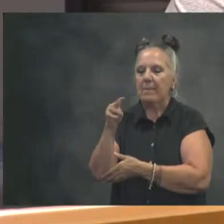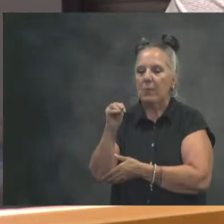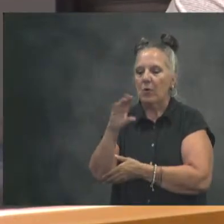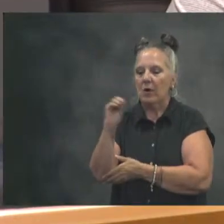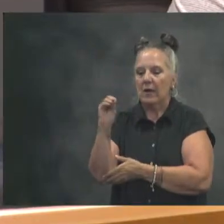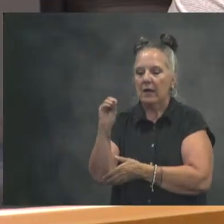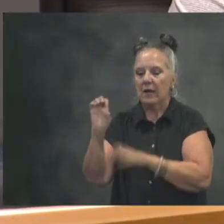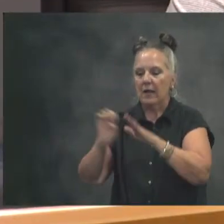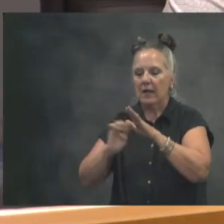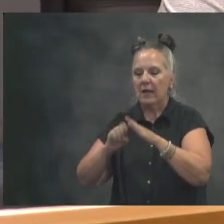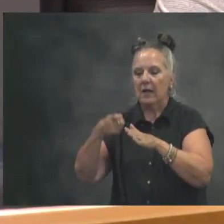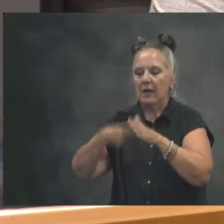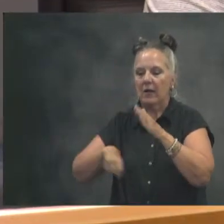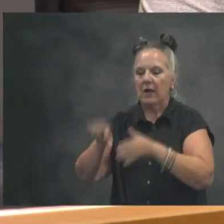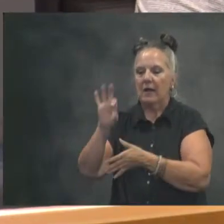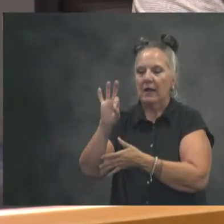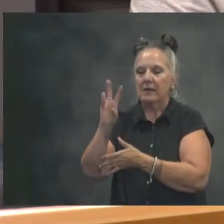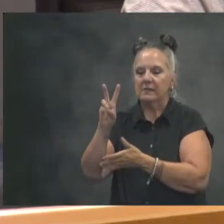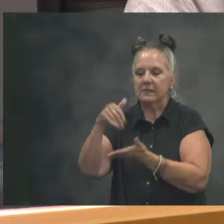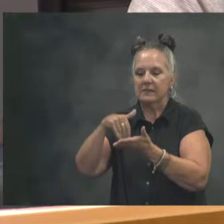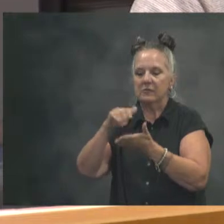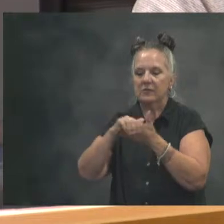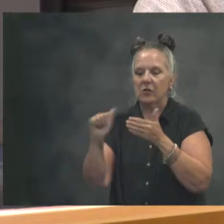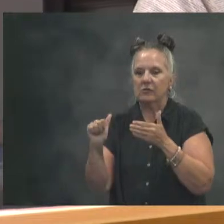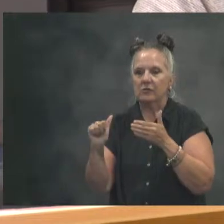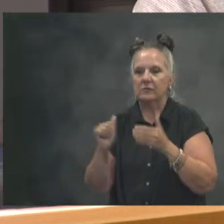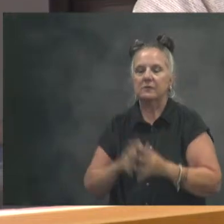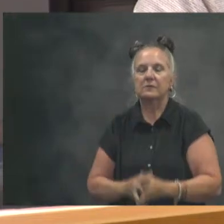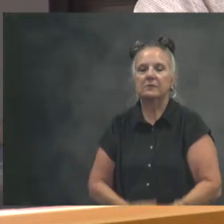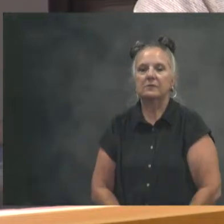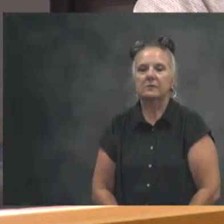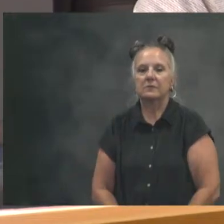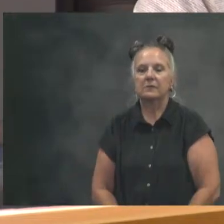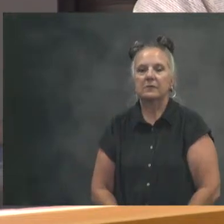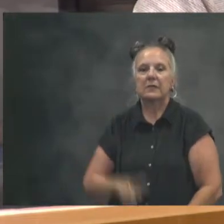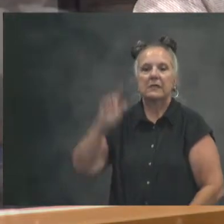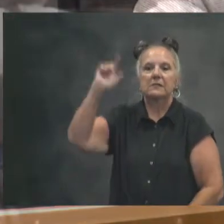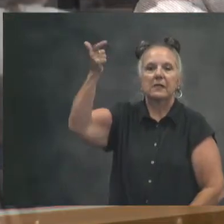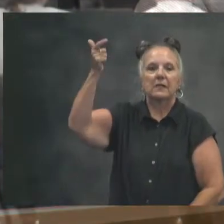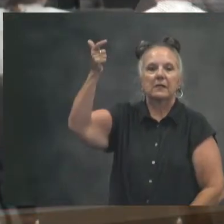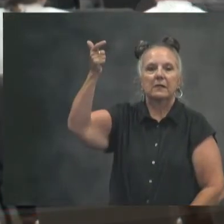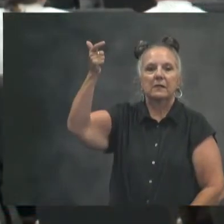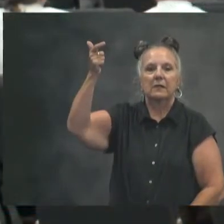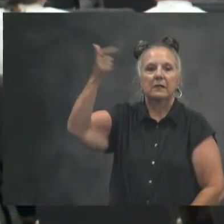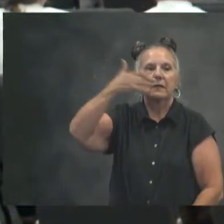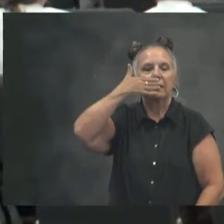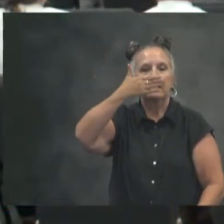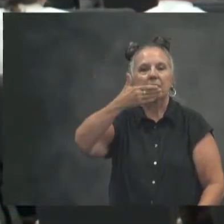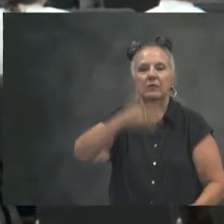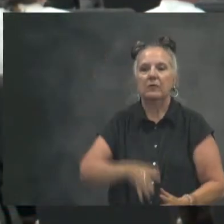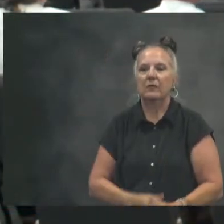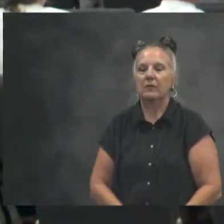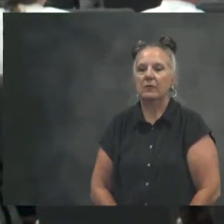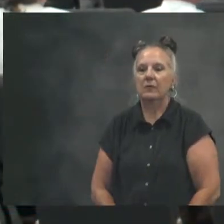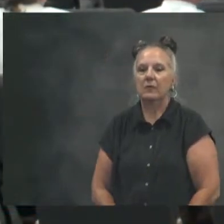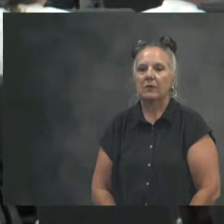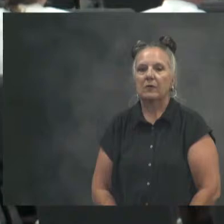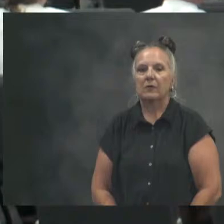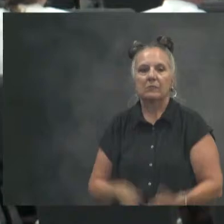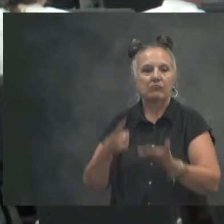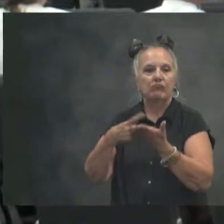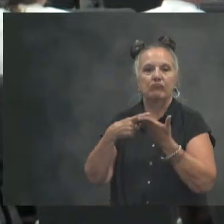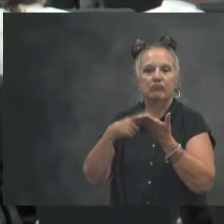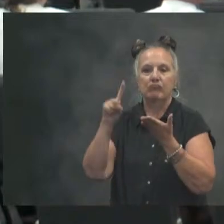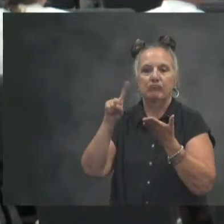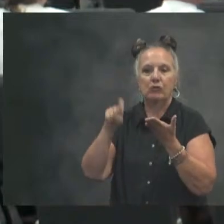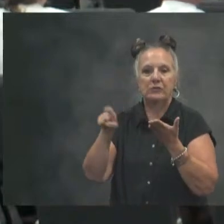Schools at a cost of $96,000. Second. Second. Thank you, Mrs. Murray. Any discussion,